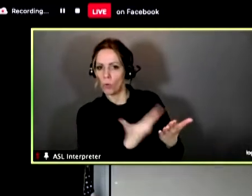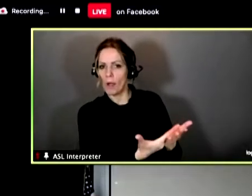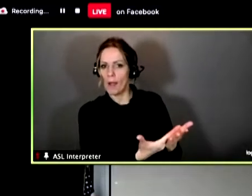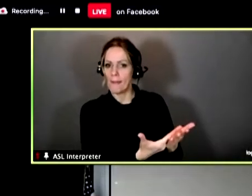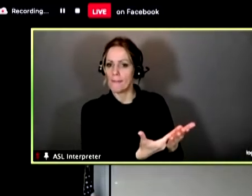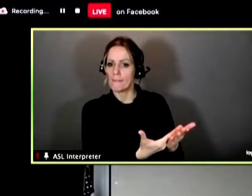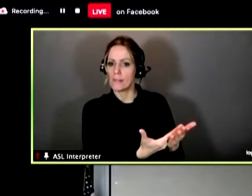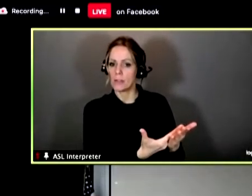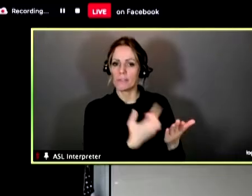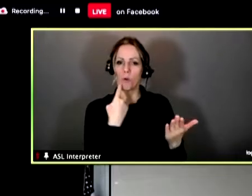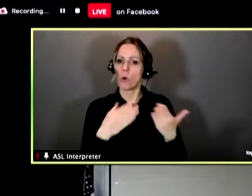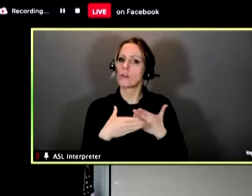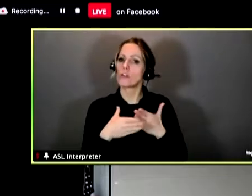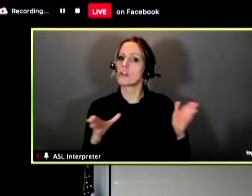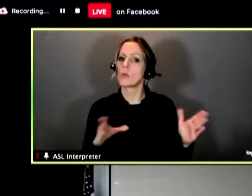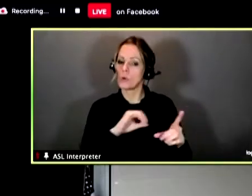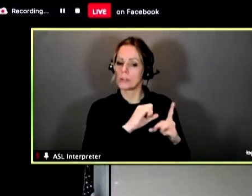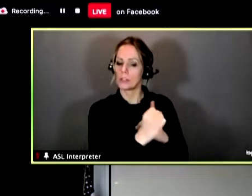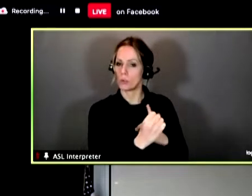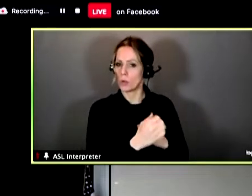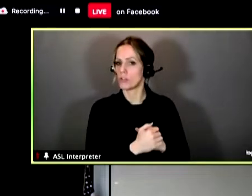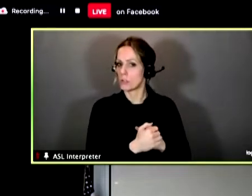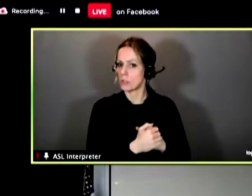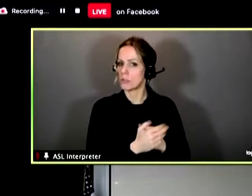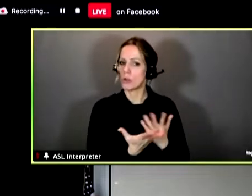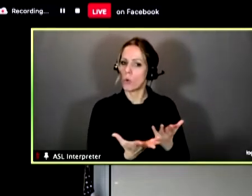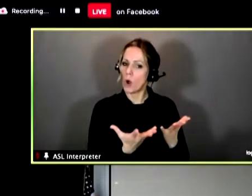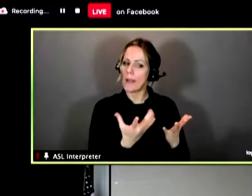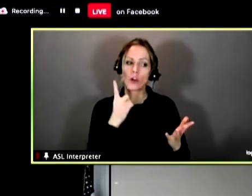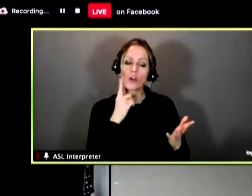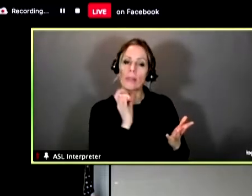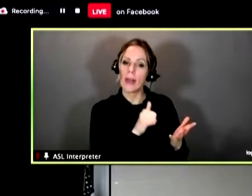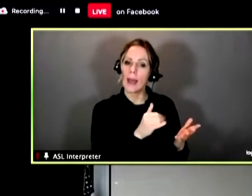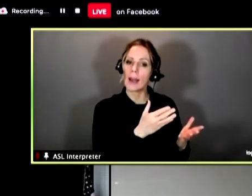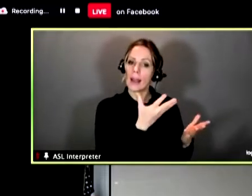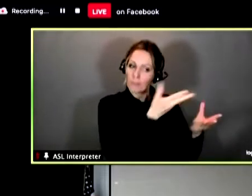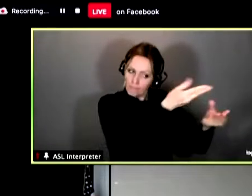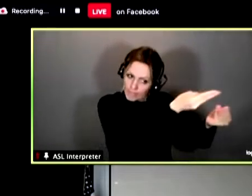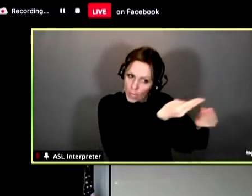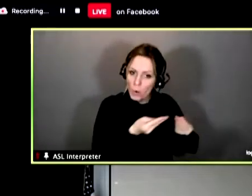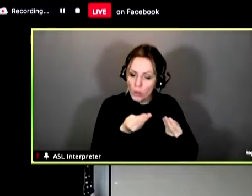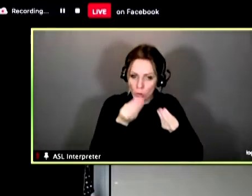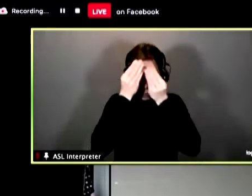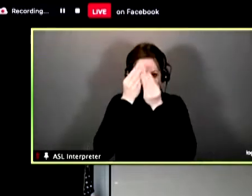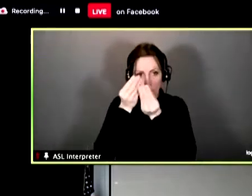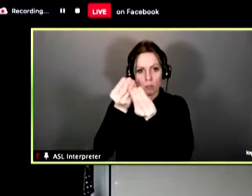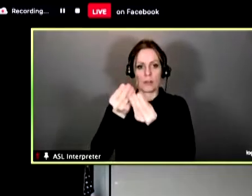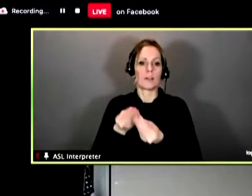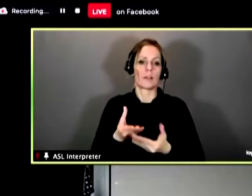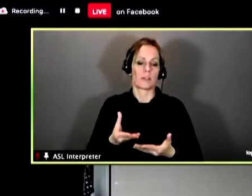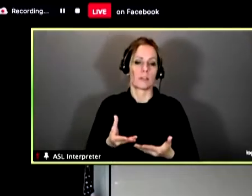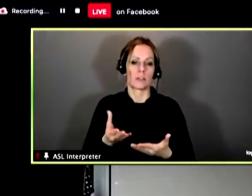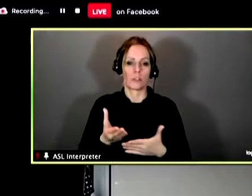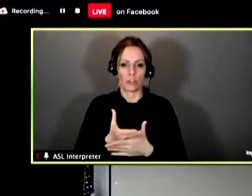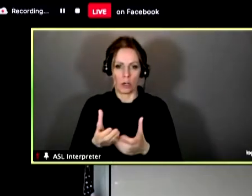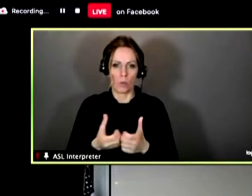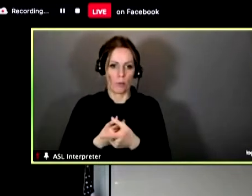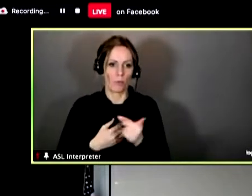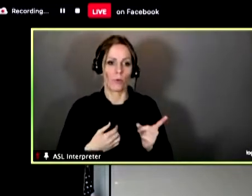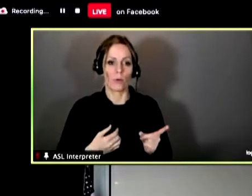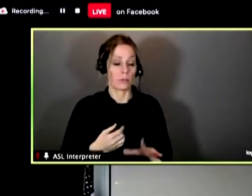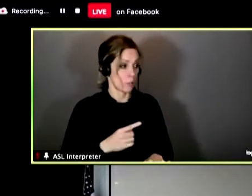general situation. So I've heard that repeatedly and I wanted to pass it on. And another issue I'm particularly... I was just going to say, we